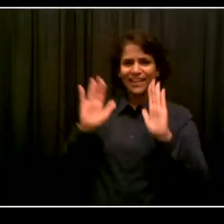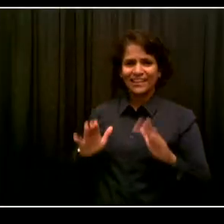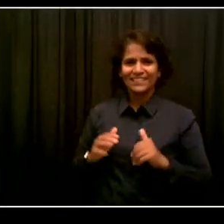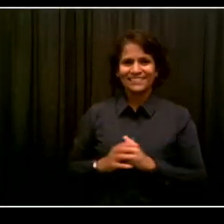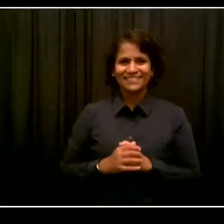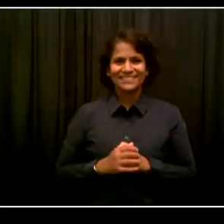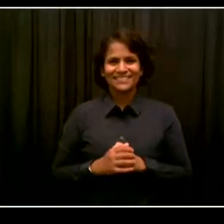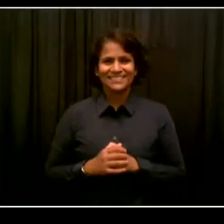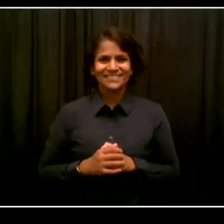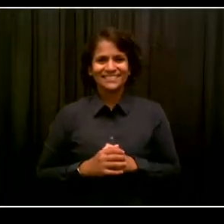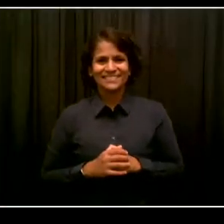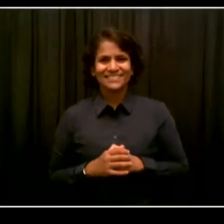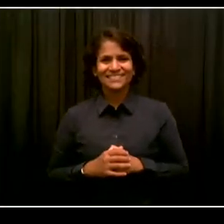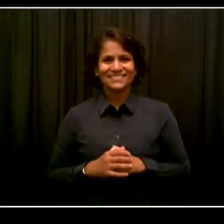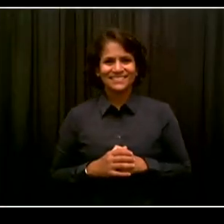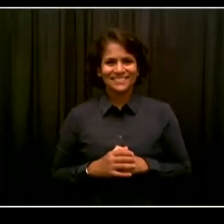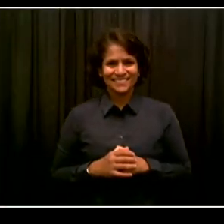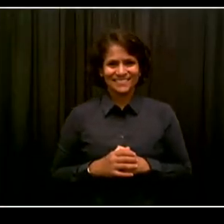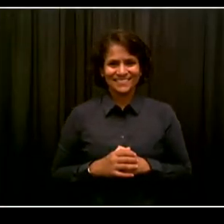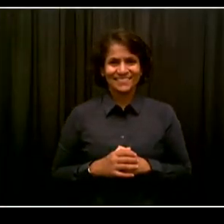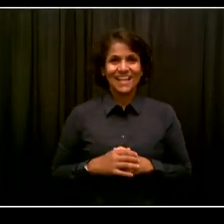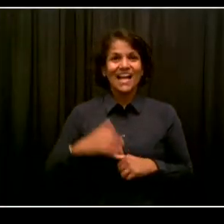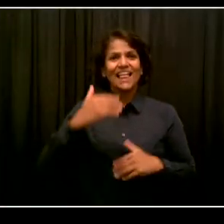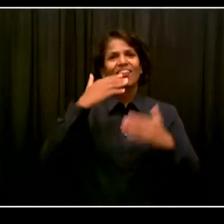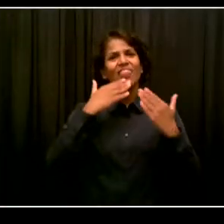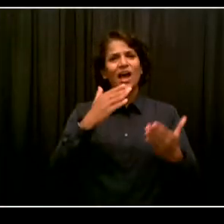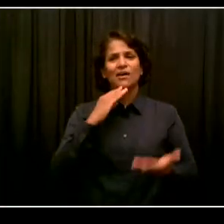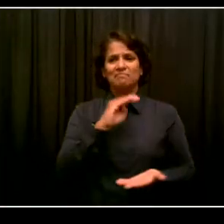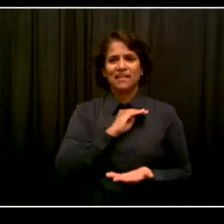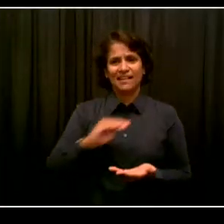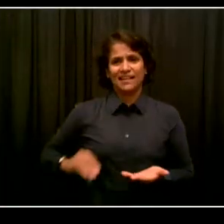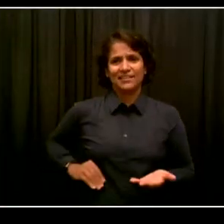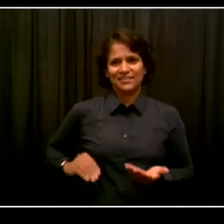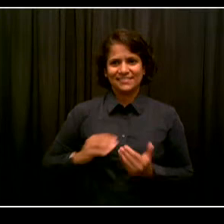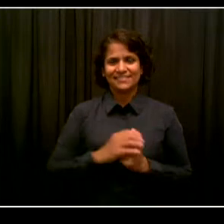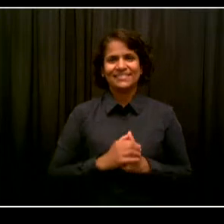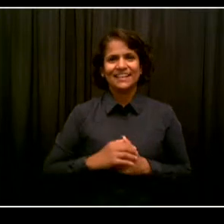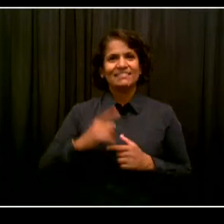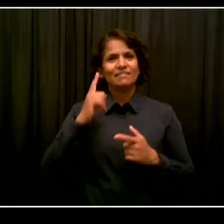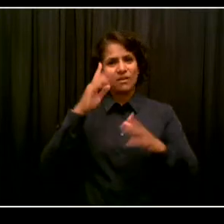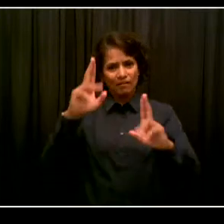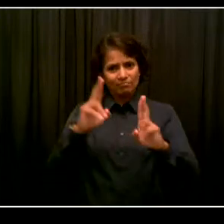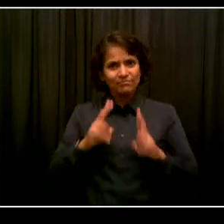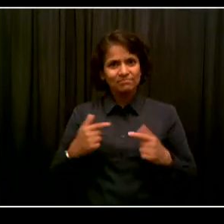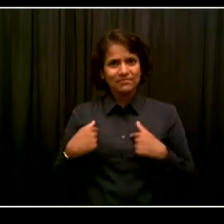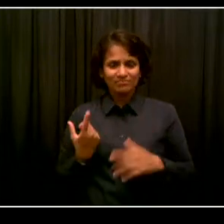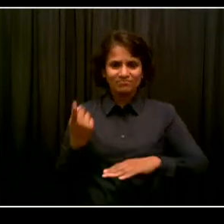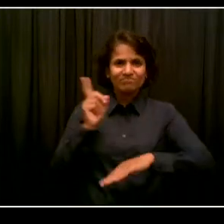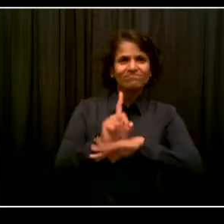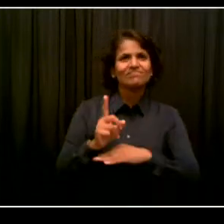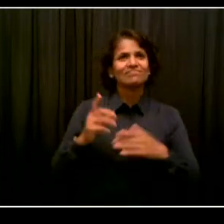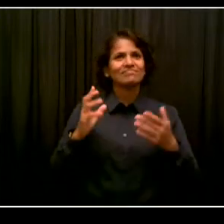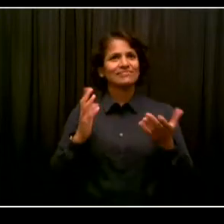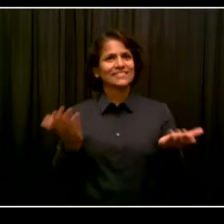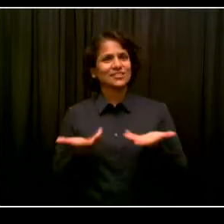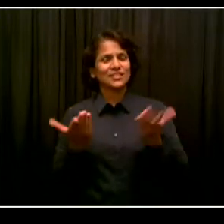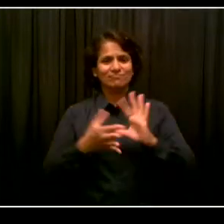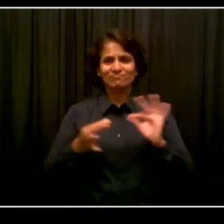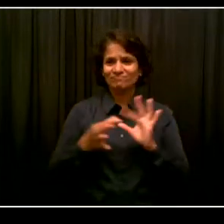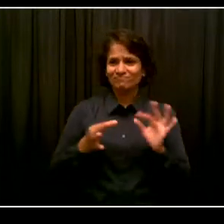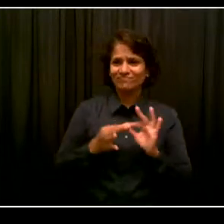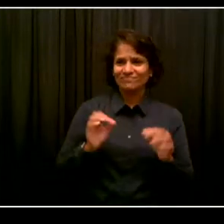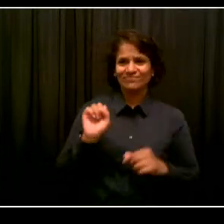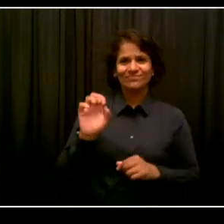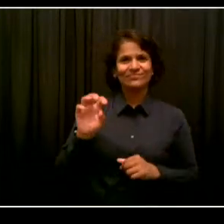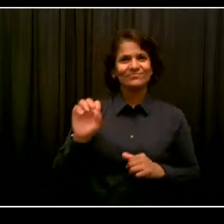Mayor de Blasio, for having me join me today for your leadership on Key to New York City. The key to New